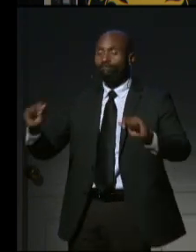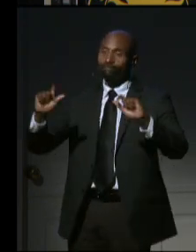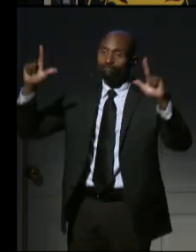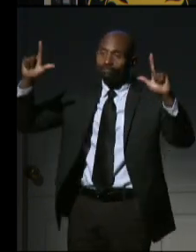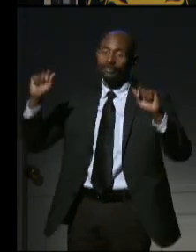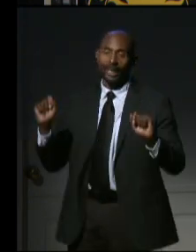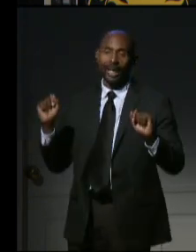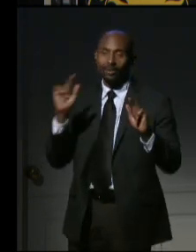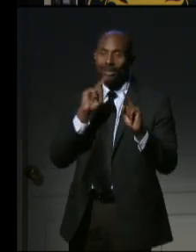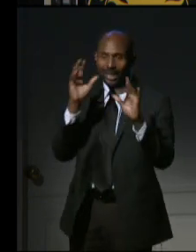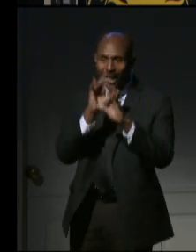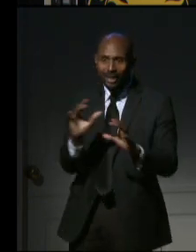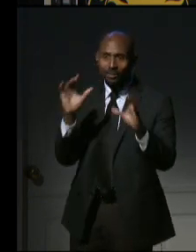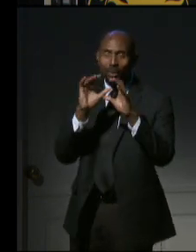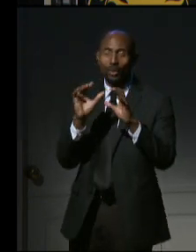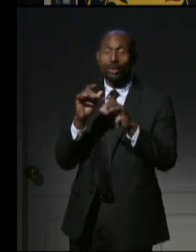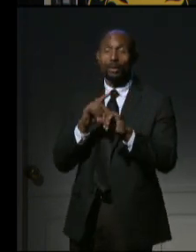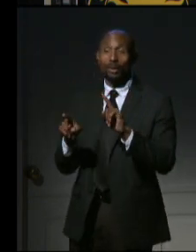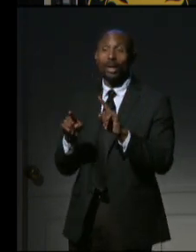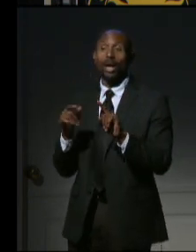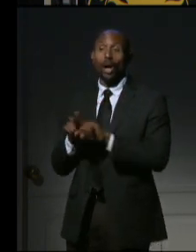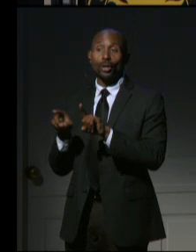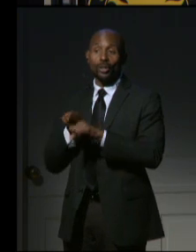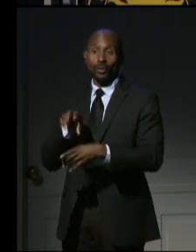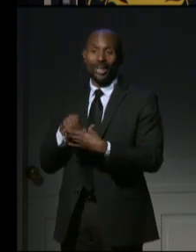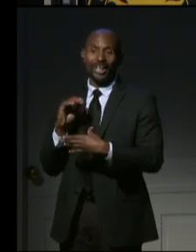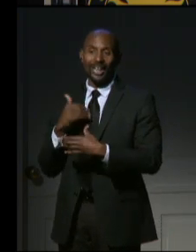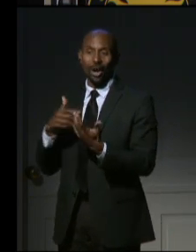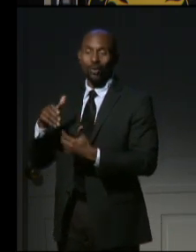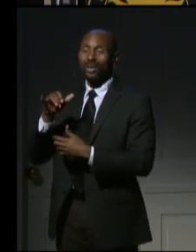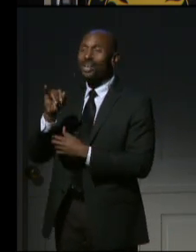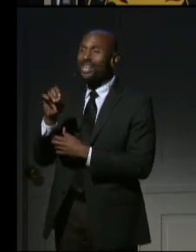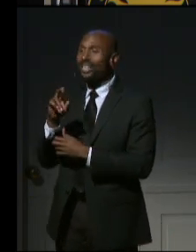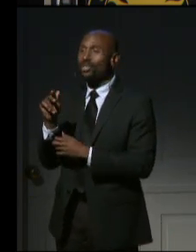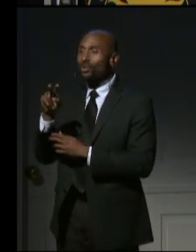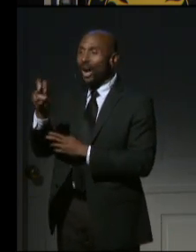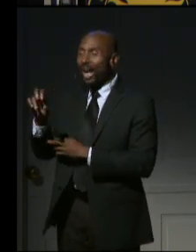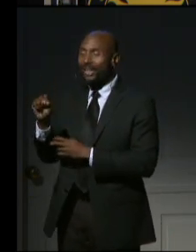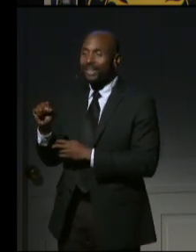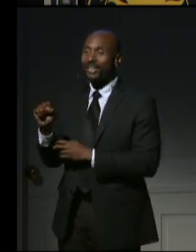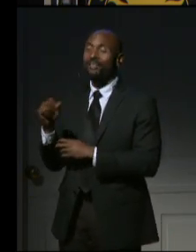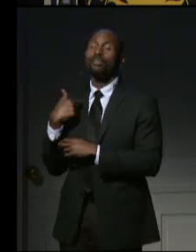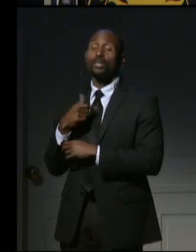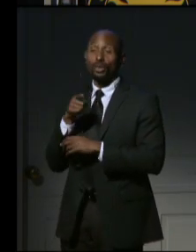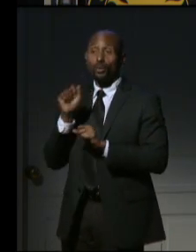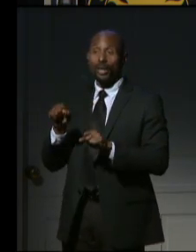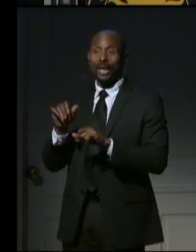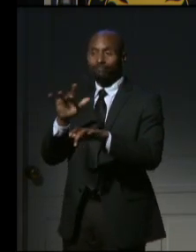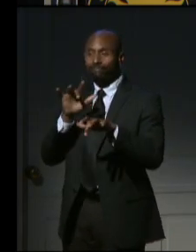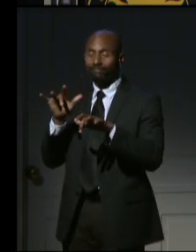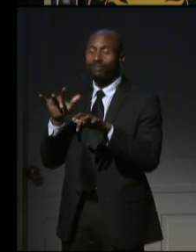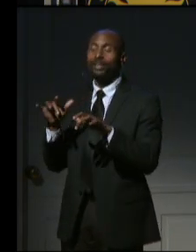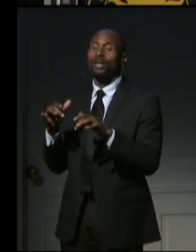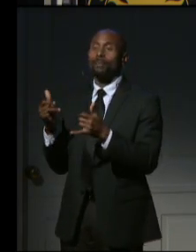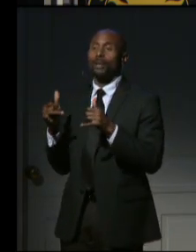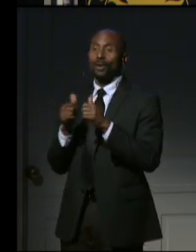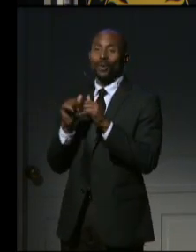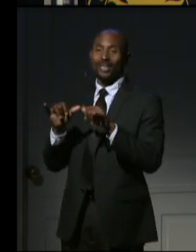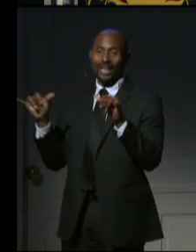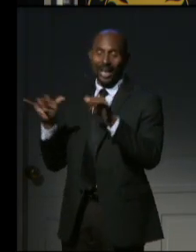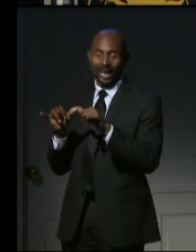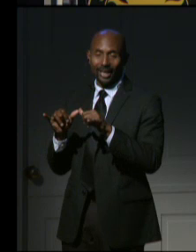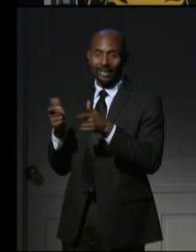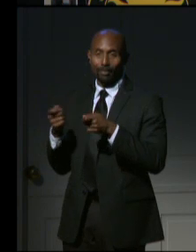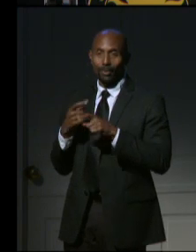we actually show the actual size, which is pulled from the metadata in our collection management system. So you know what you're looking for. This part